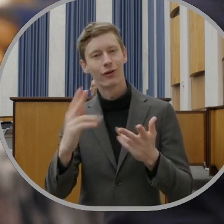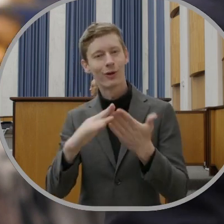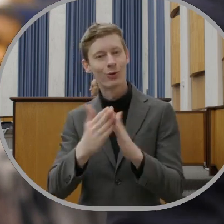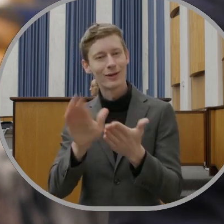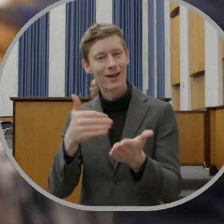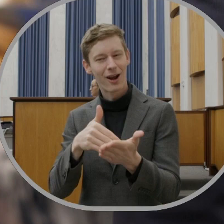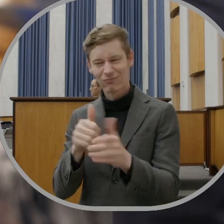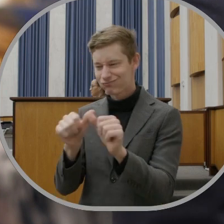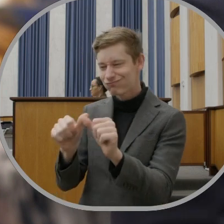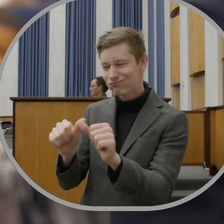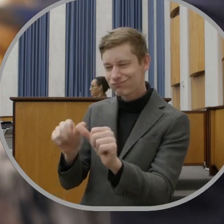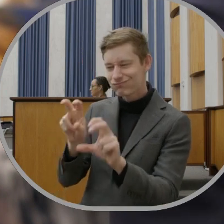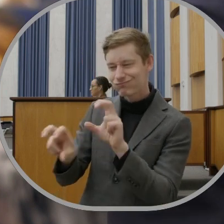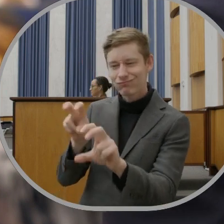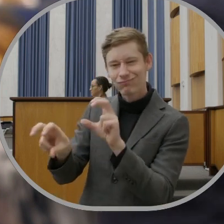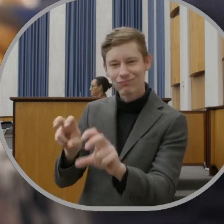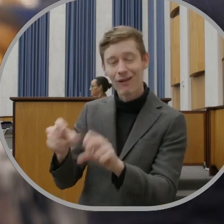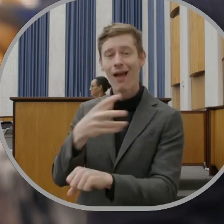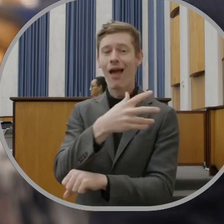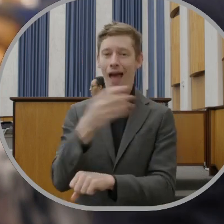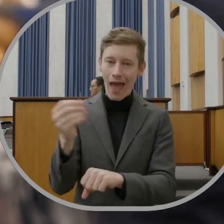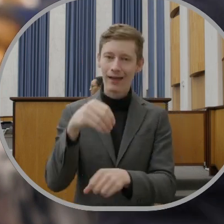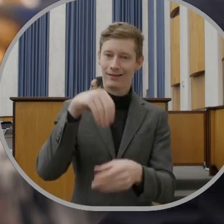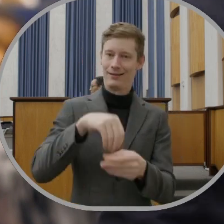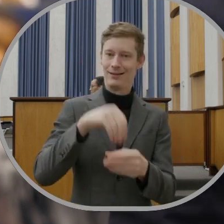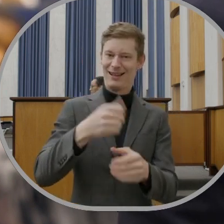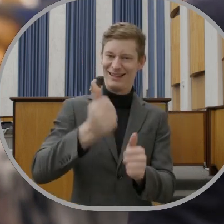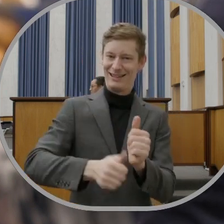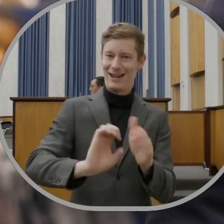after-school program to every RPS elementary school.